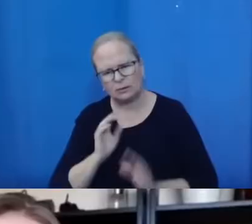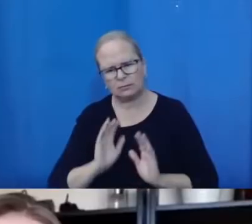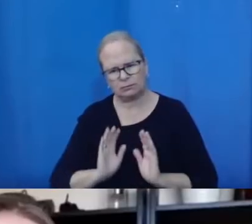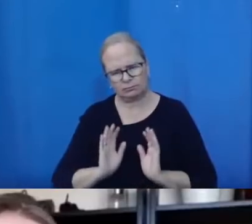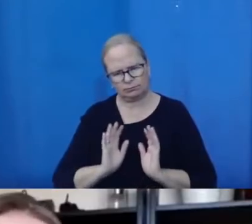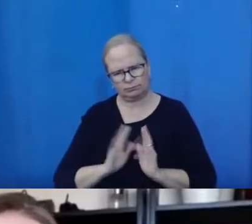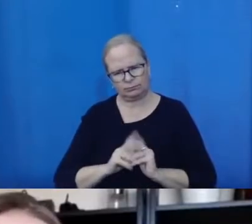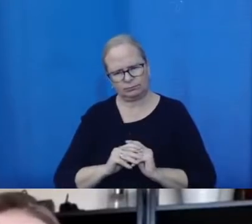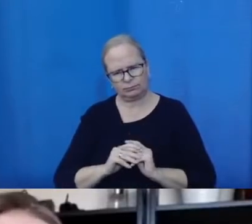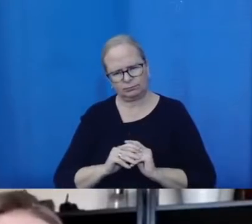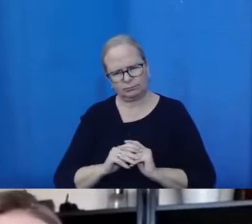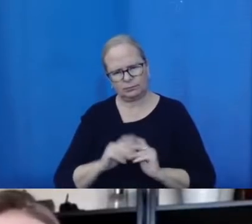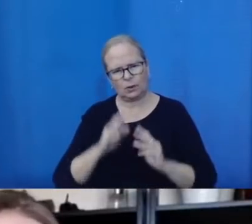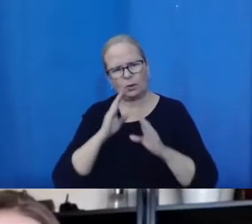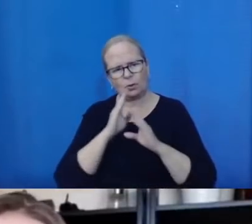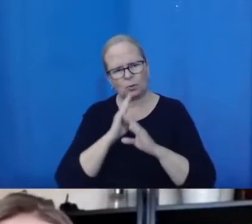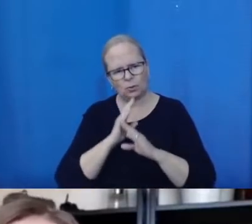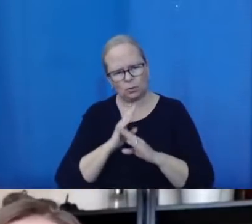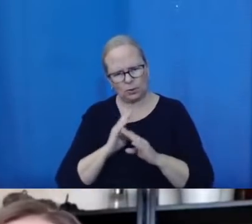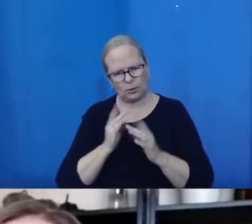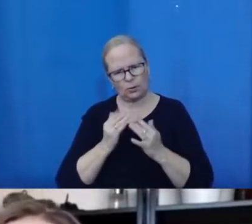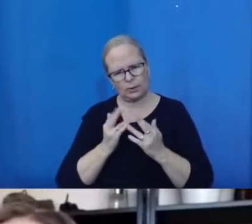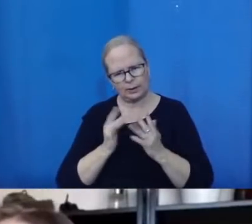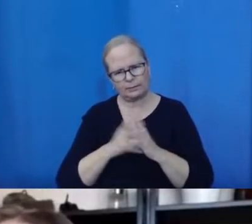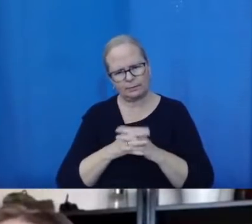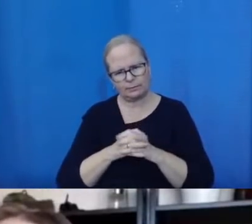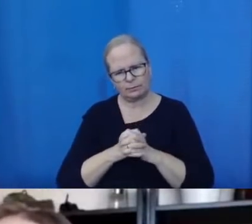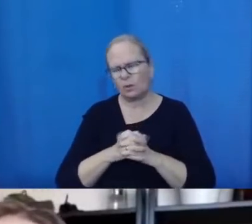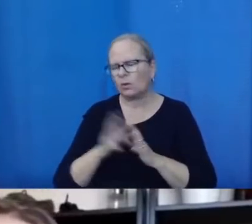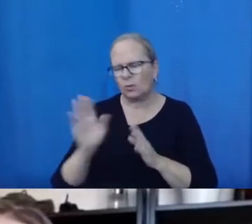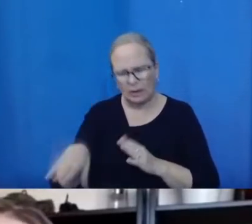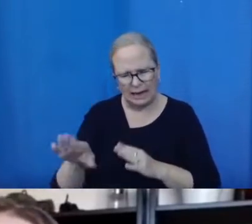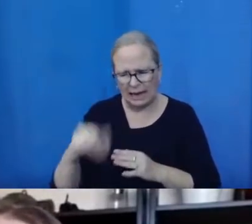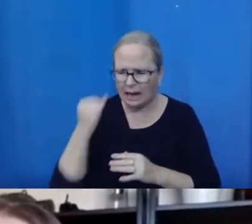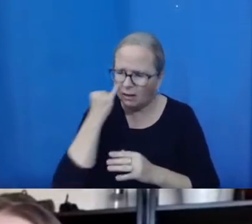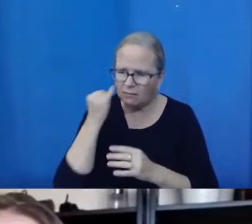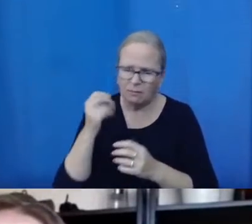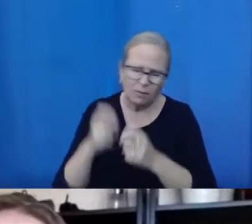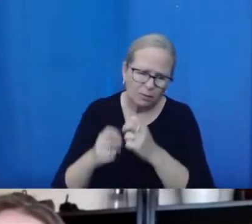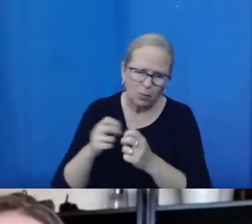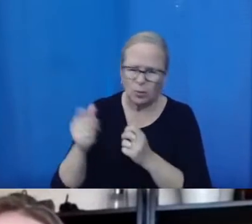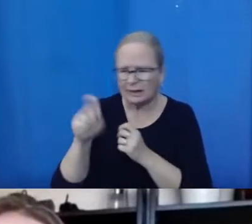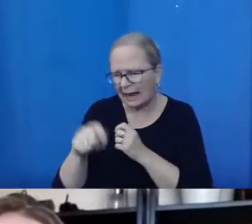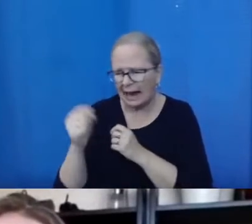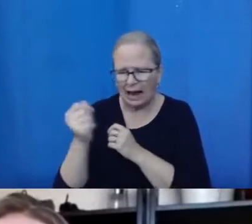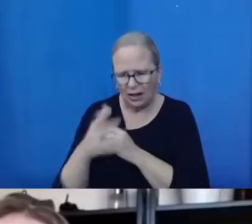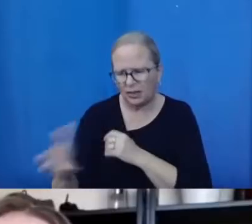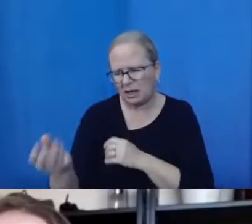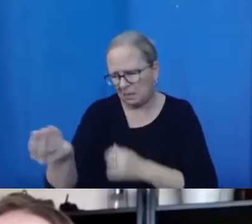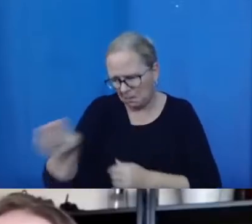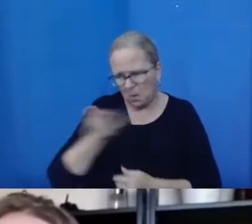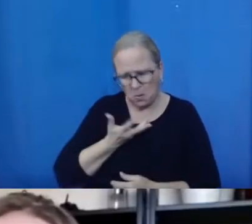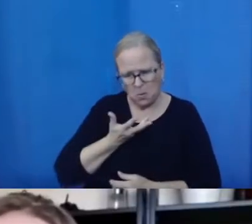kids, I might, throw in like, hey, I've got strategies. Remember yesterday you were really upset?